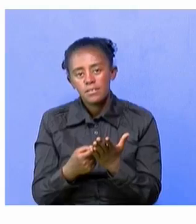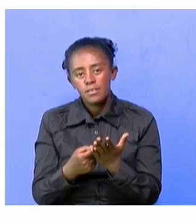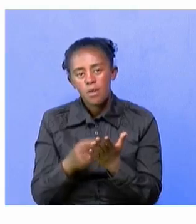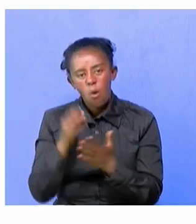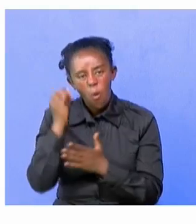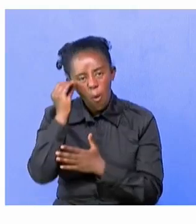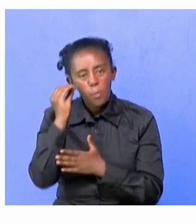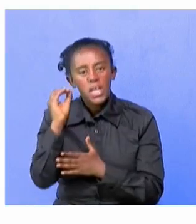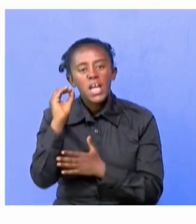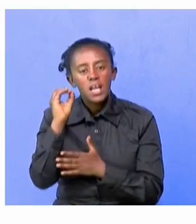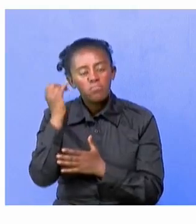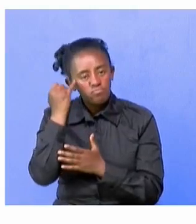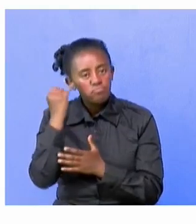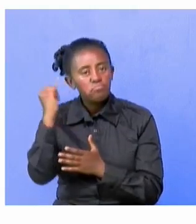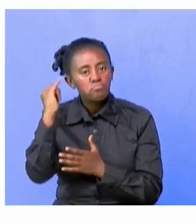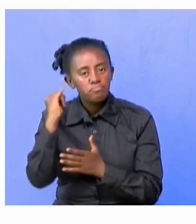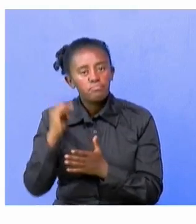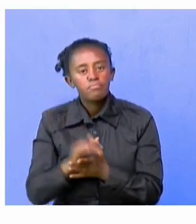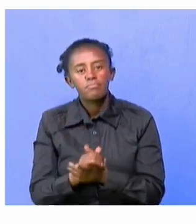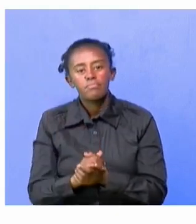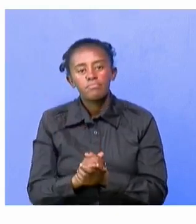opinion.